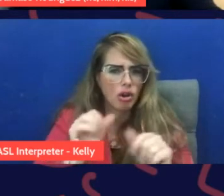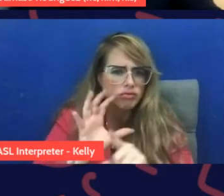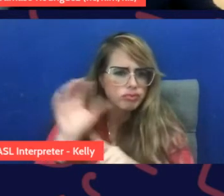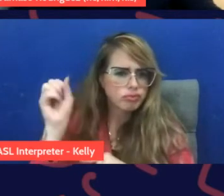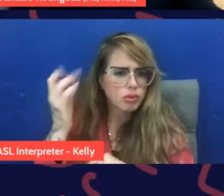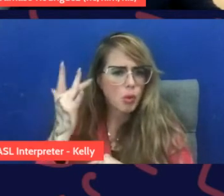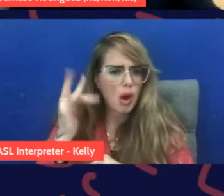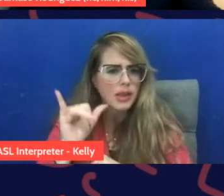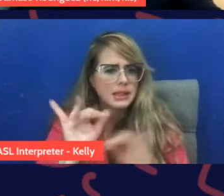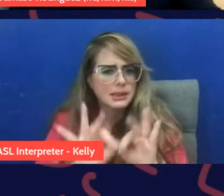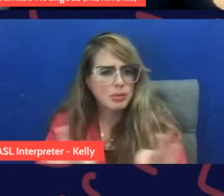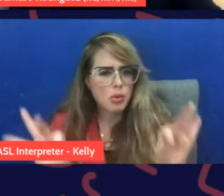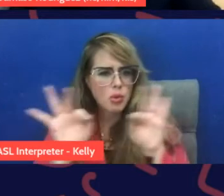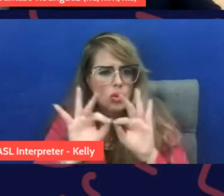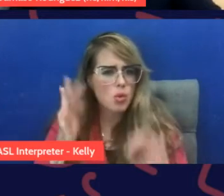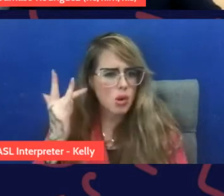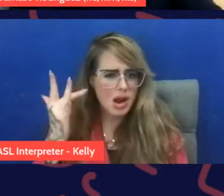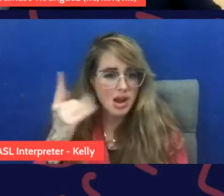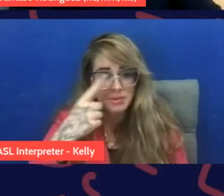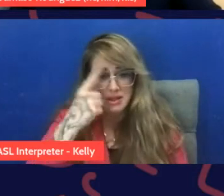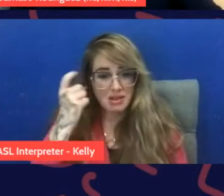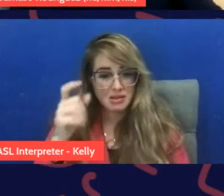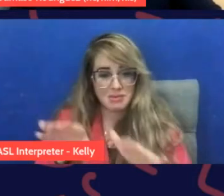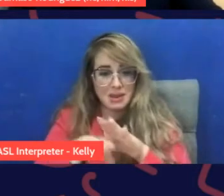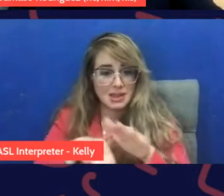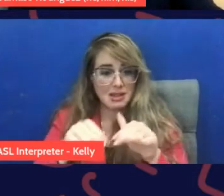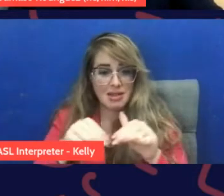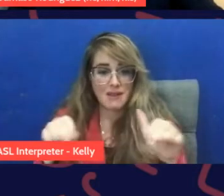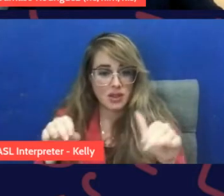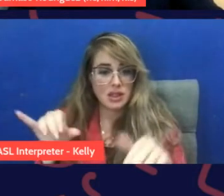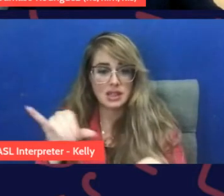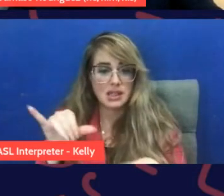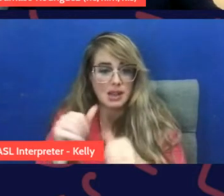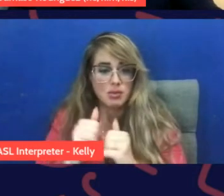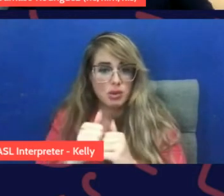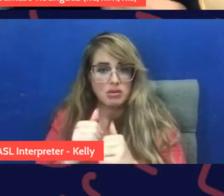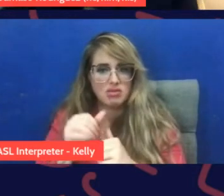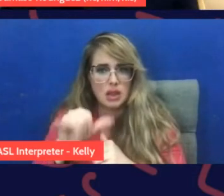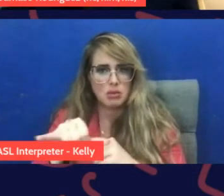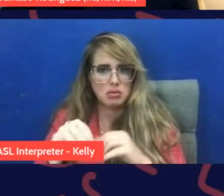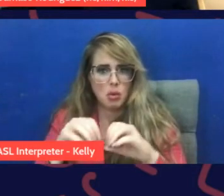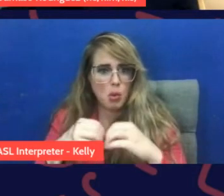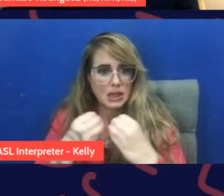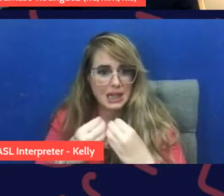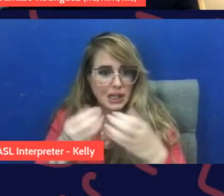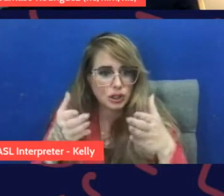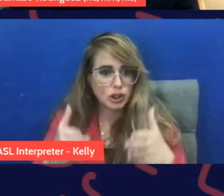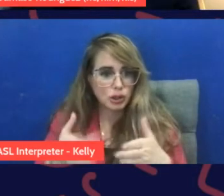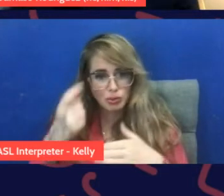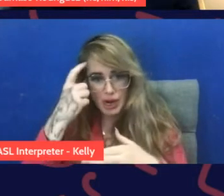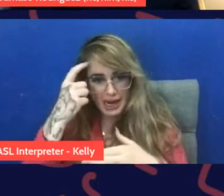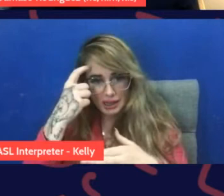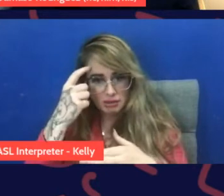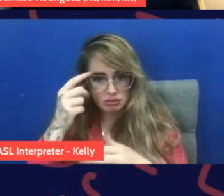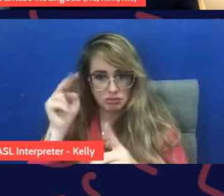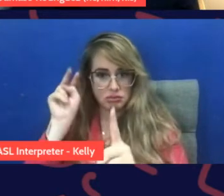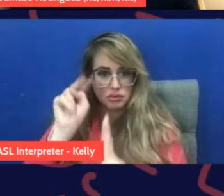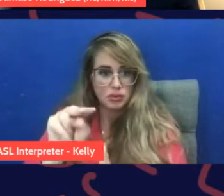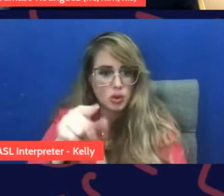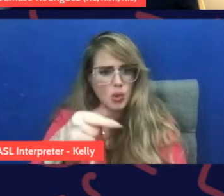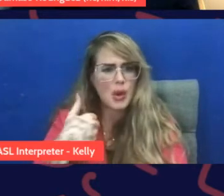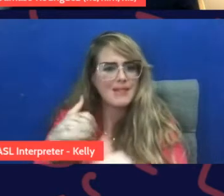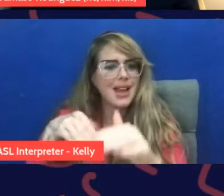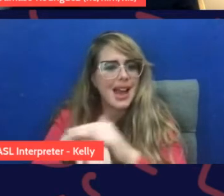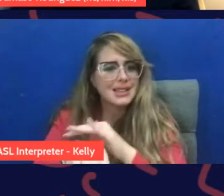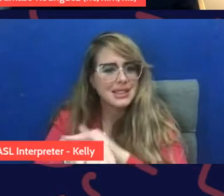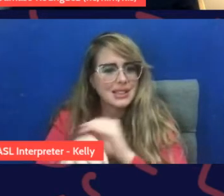important is that at a very basic level, like just like with like just with like an organizer brain on, you have access to a bunch